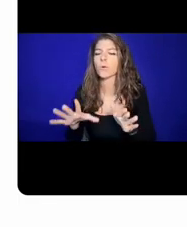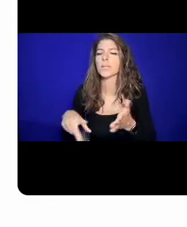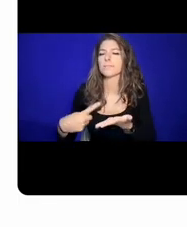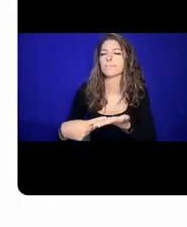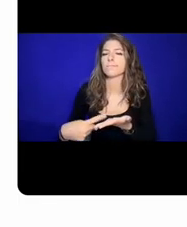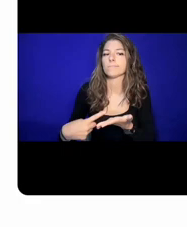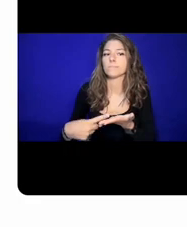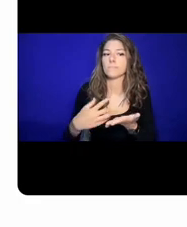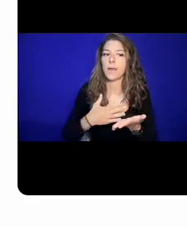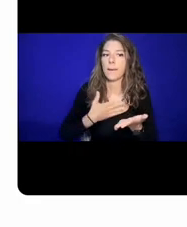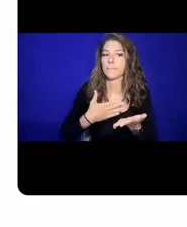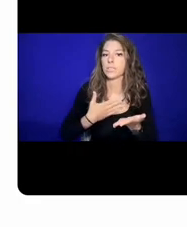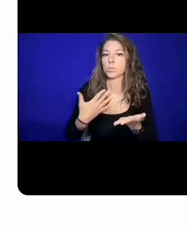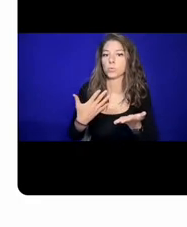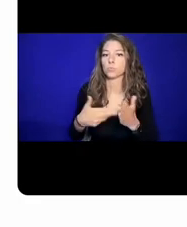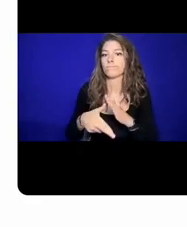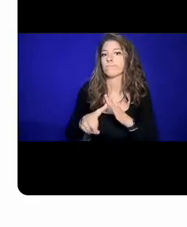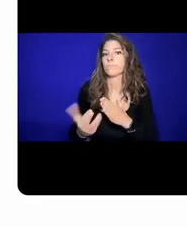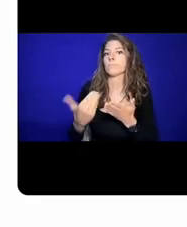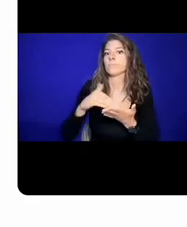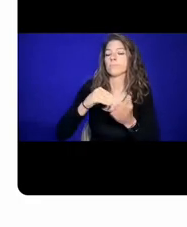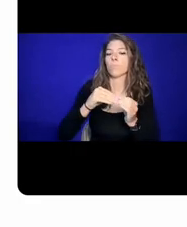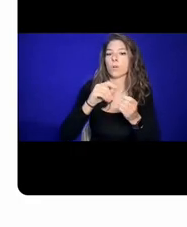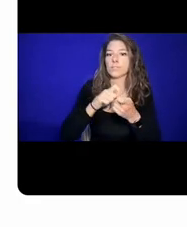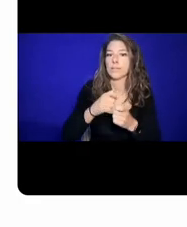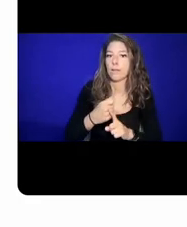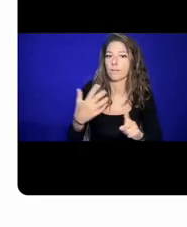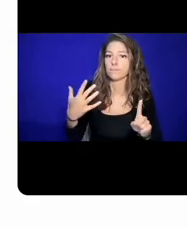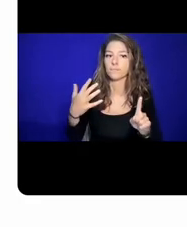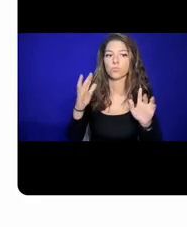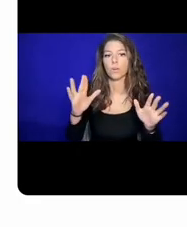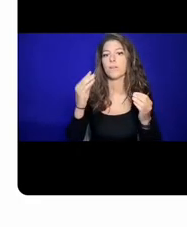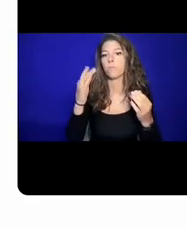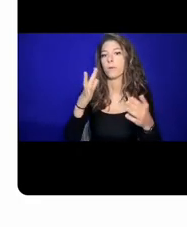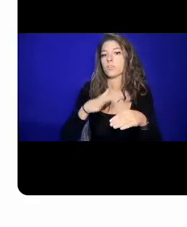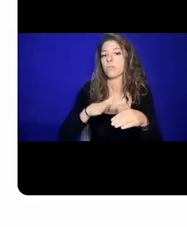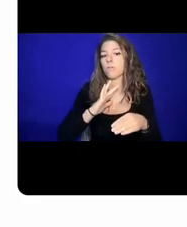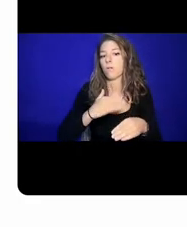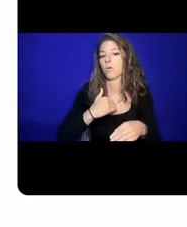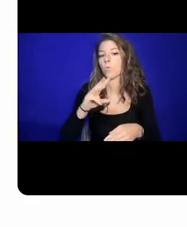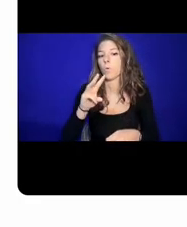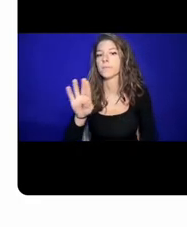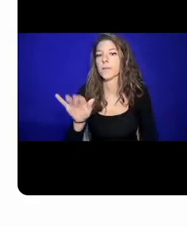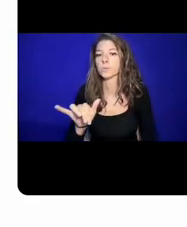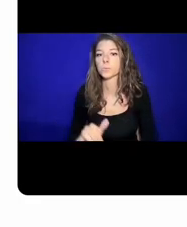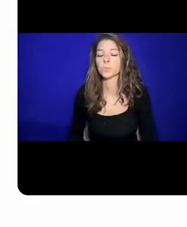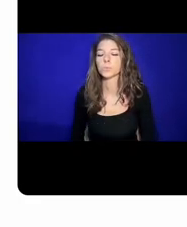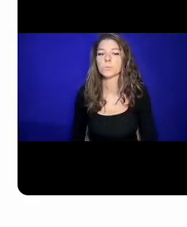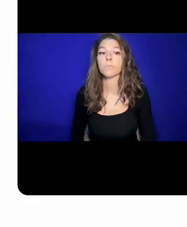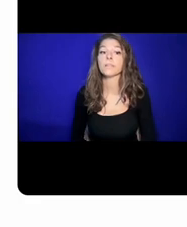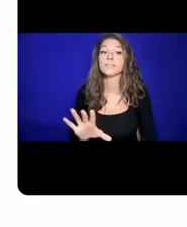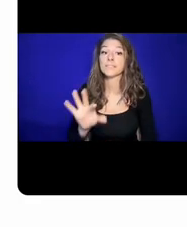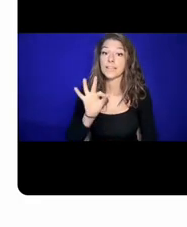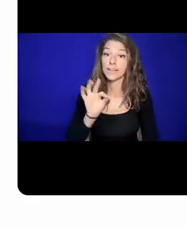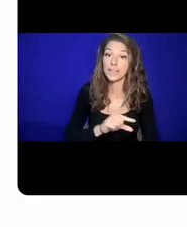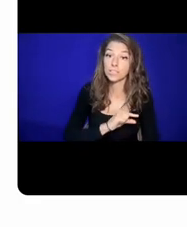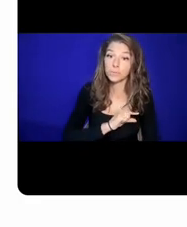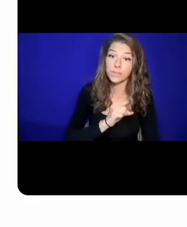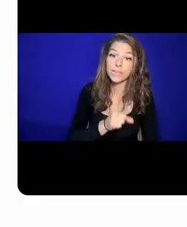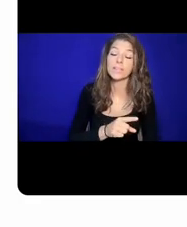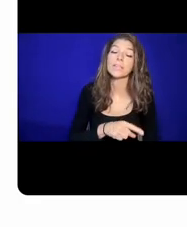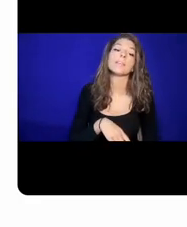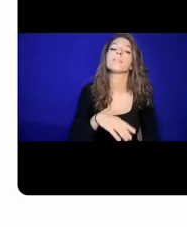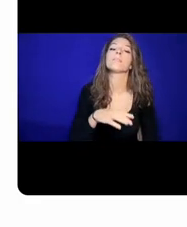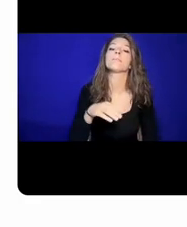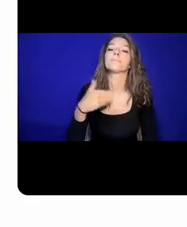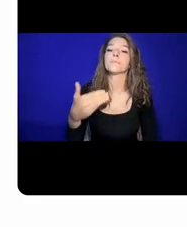and happy to cover it in greater detail. Of course, there's great information on all of our websites as well. But you select their eligibility. We